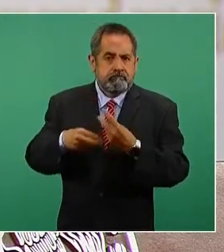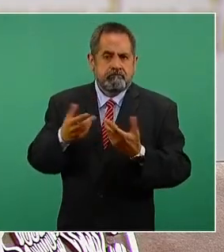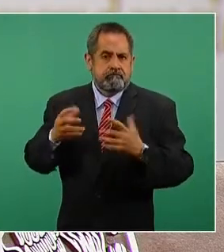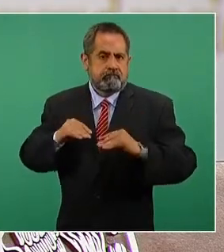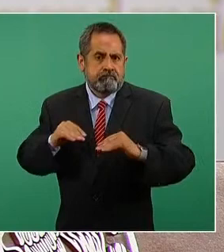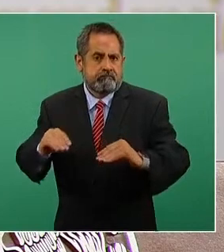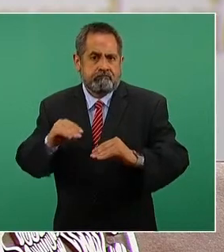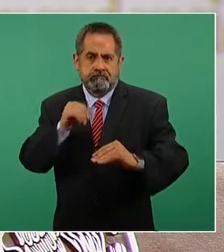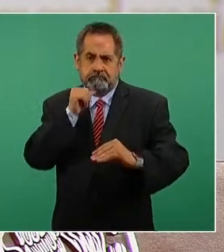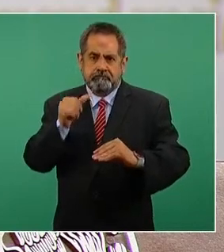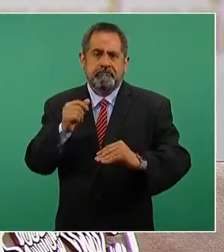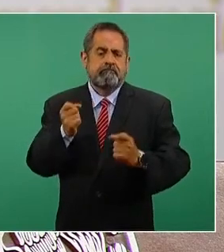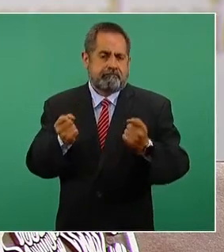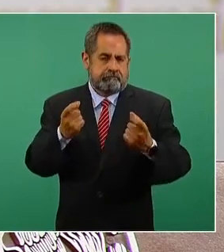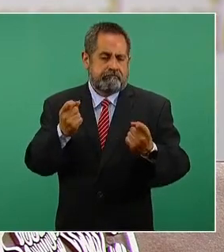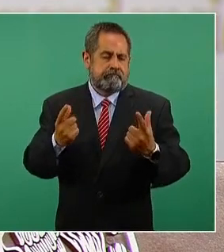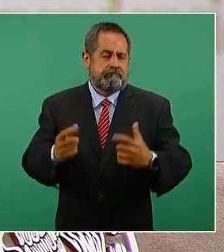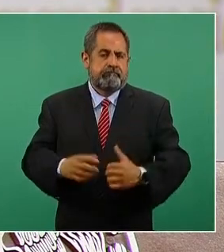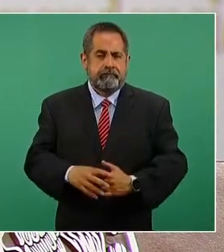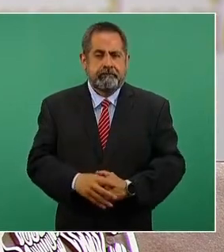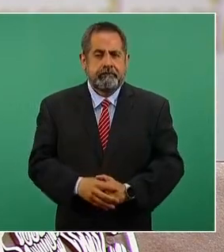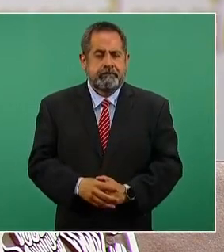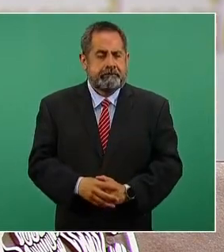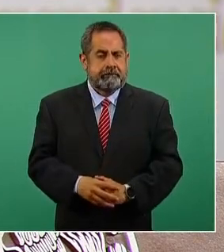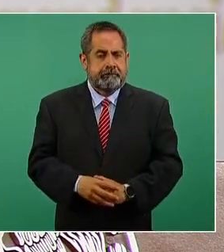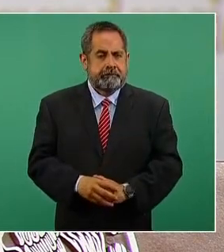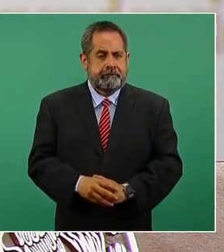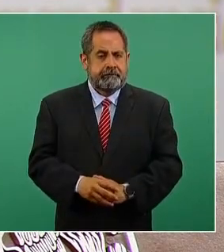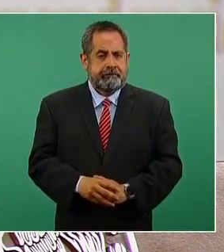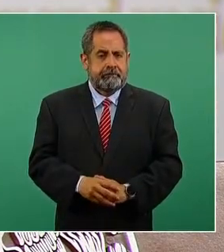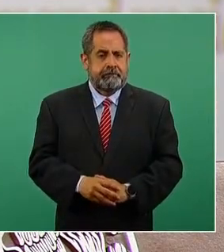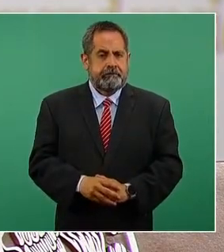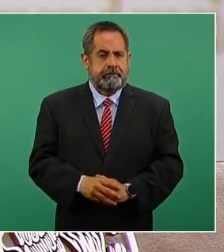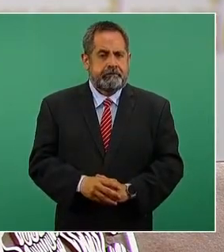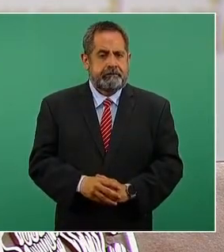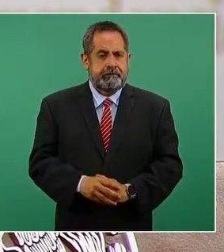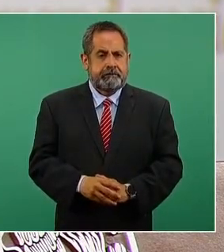acciones. Progress has been slow and uneven.